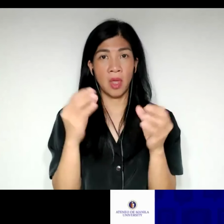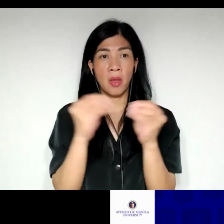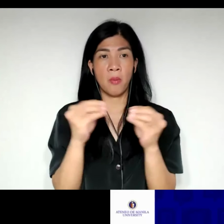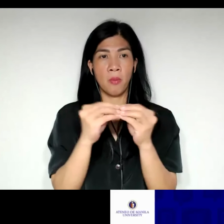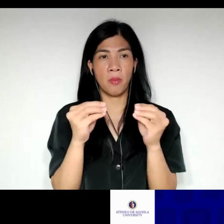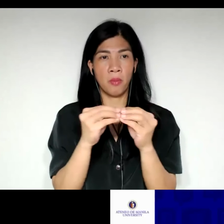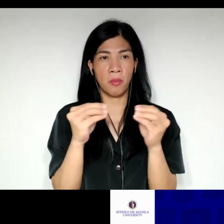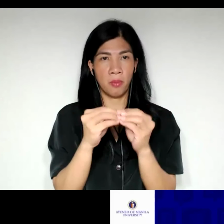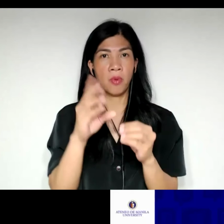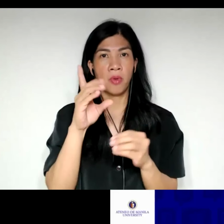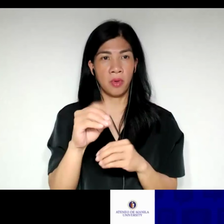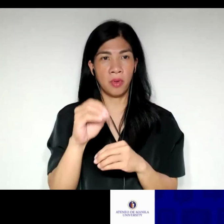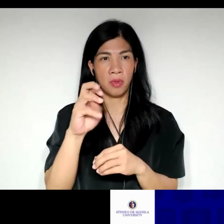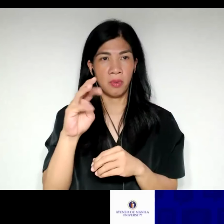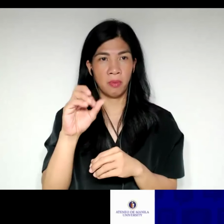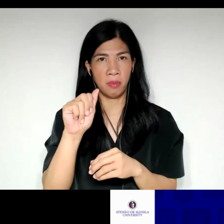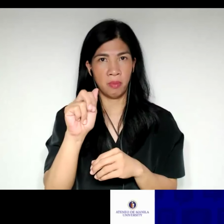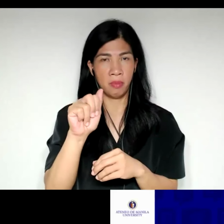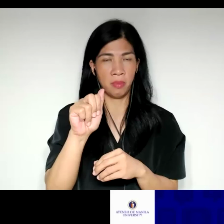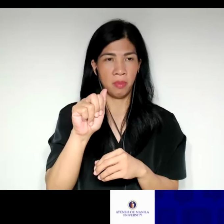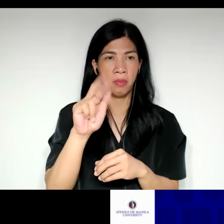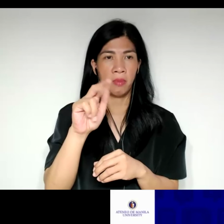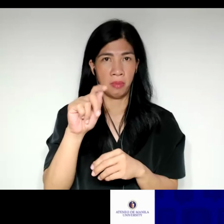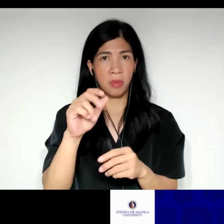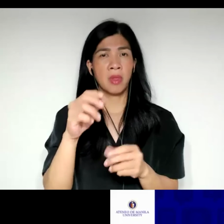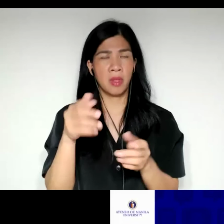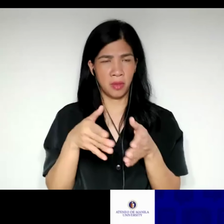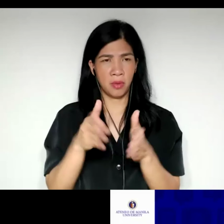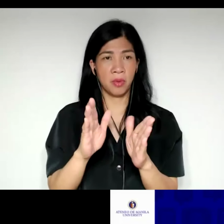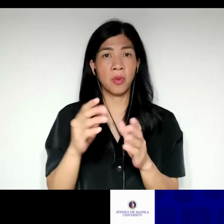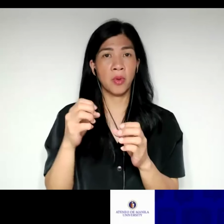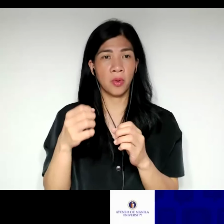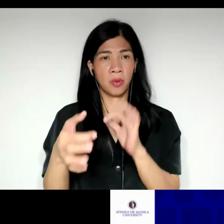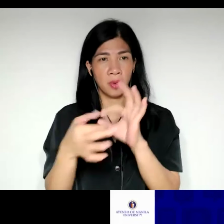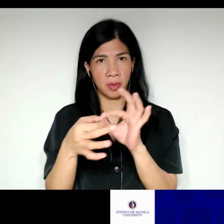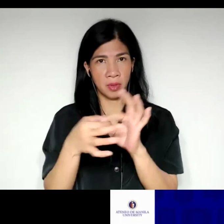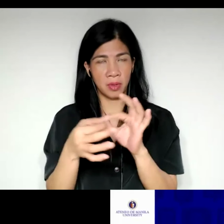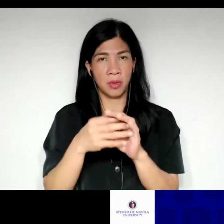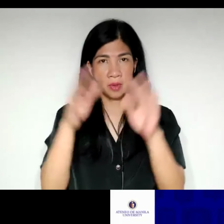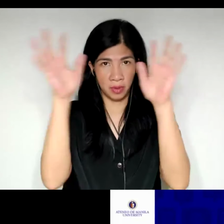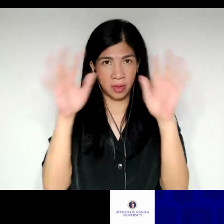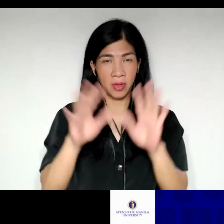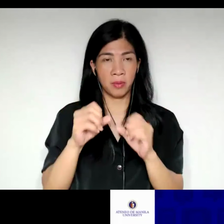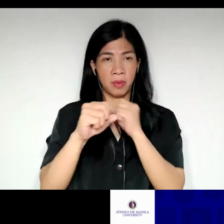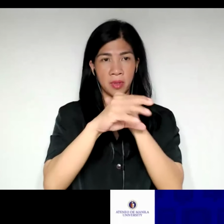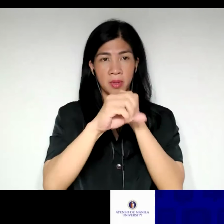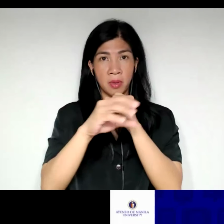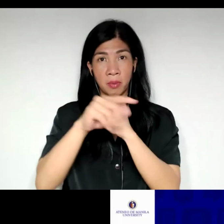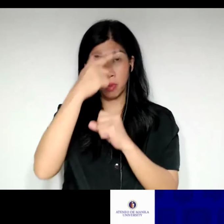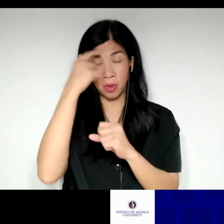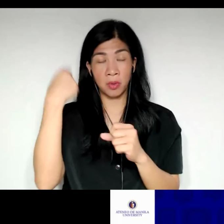have more democratic characteristics. And it's also an avenue for us to engage in climate advocacy because you can